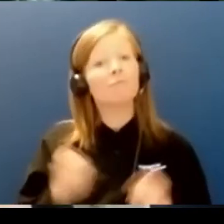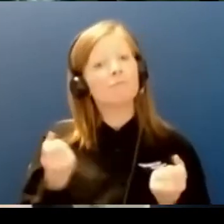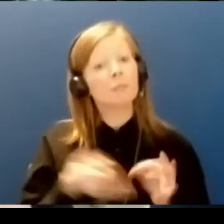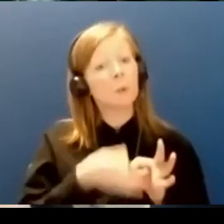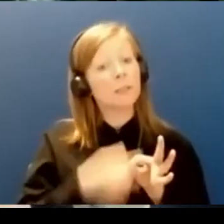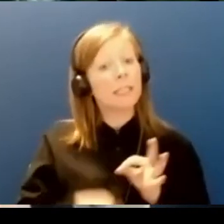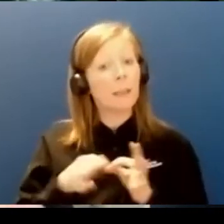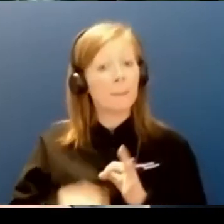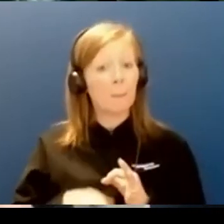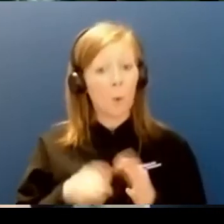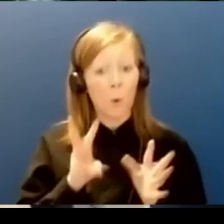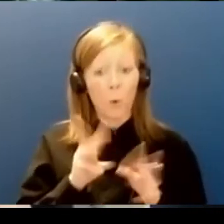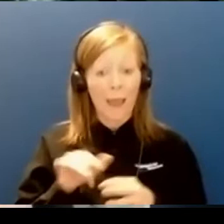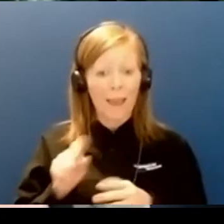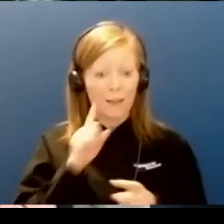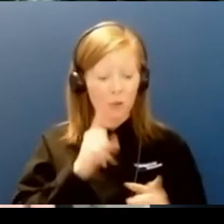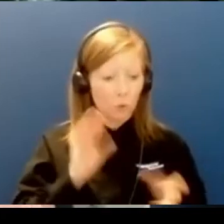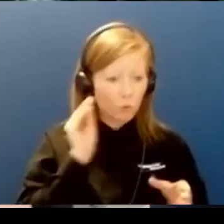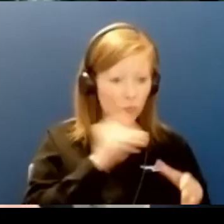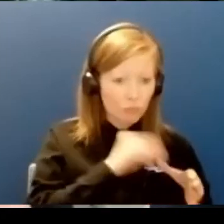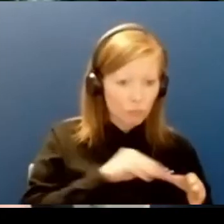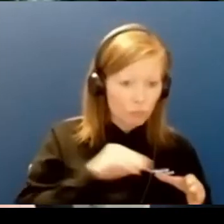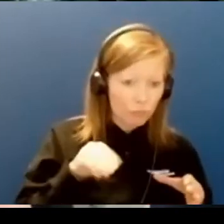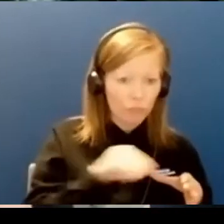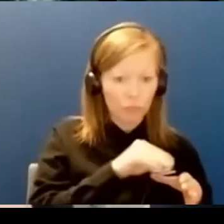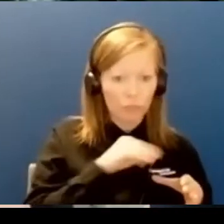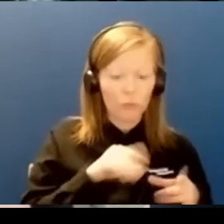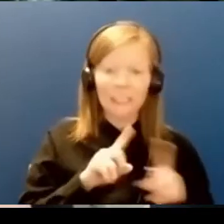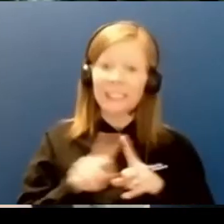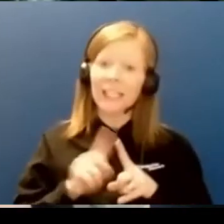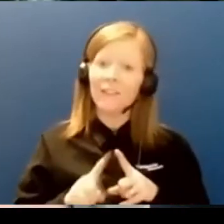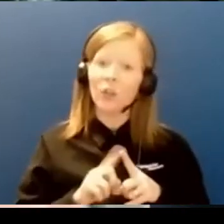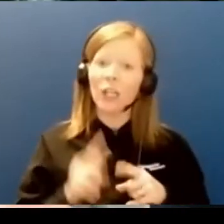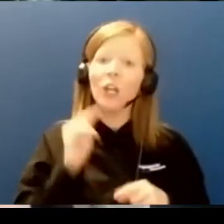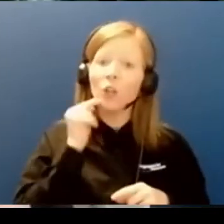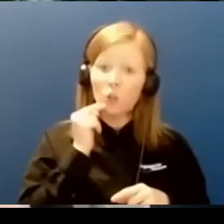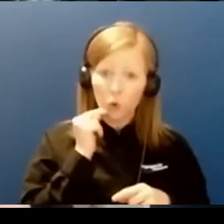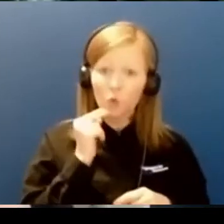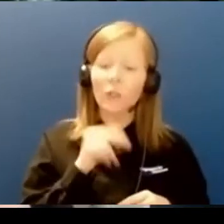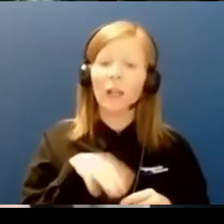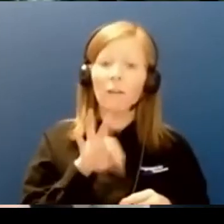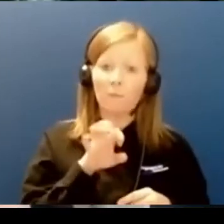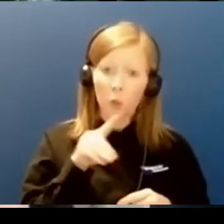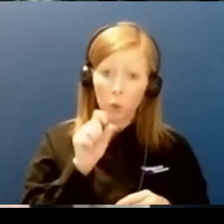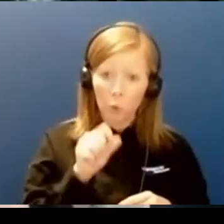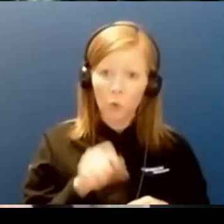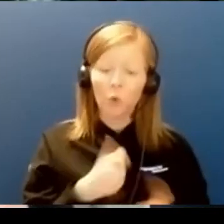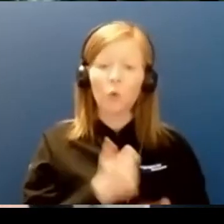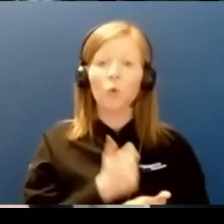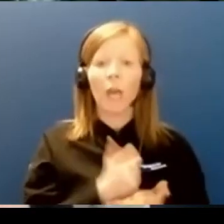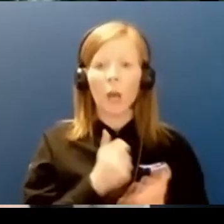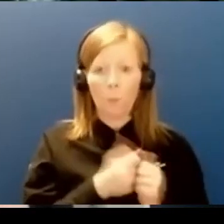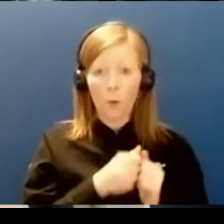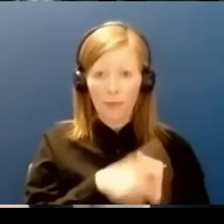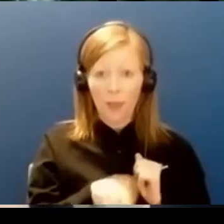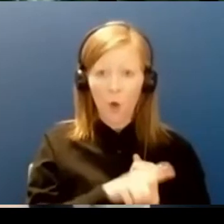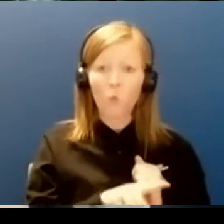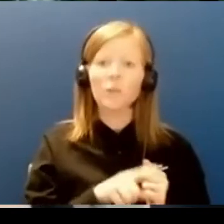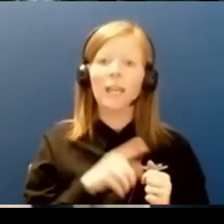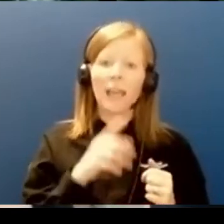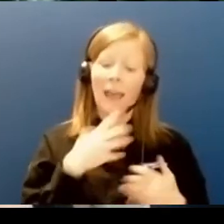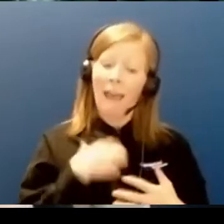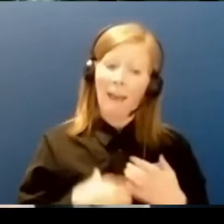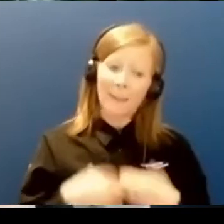of incorporate more of those nutrient-rich foods that'll help to satiate the appetites, and the kids will be less prone to more